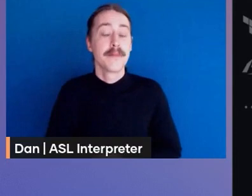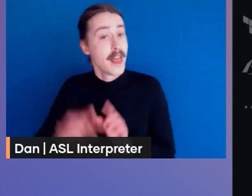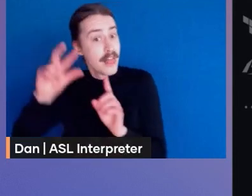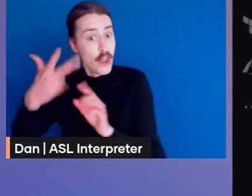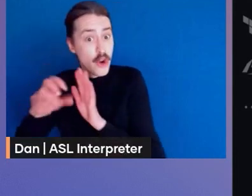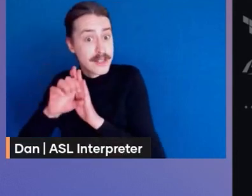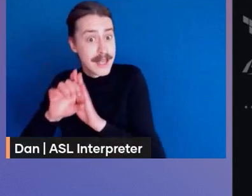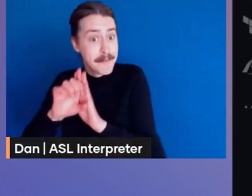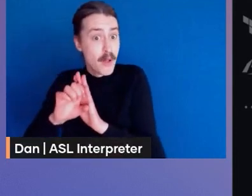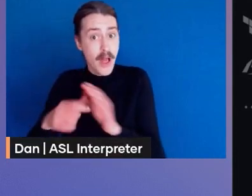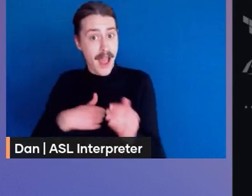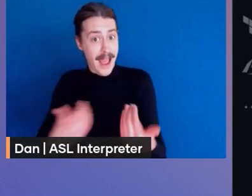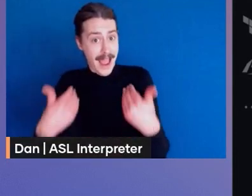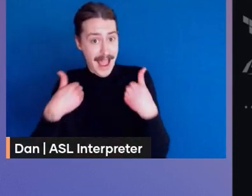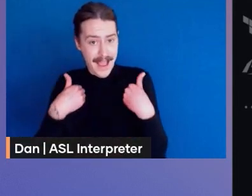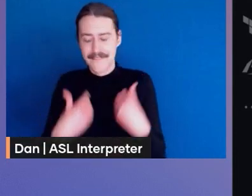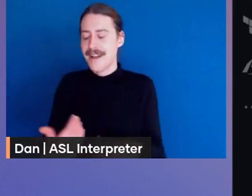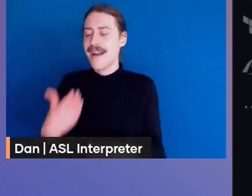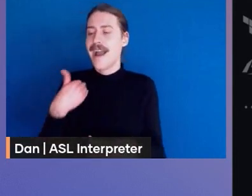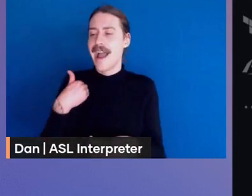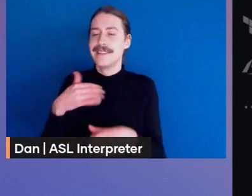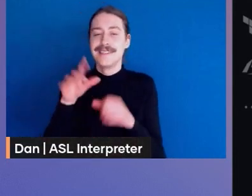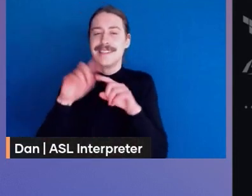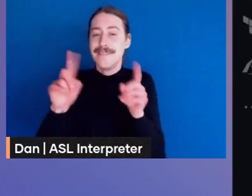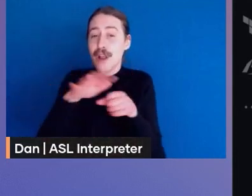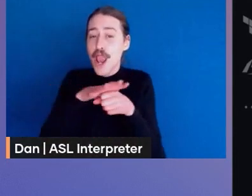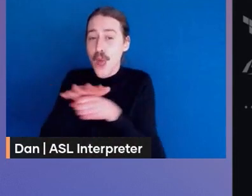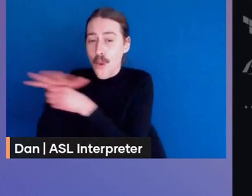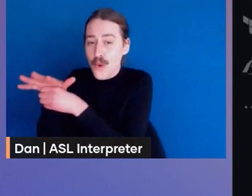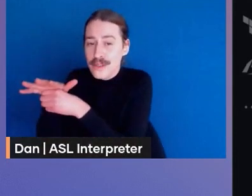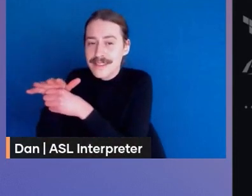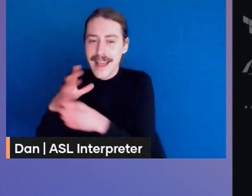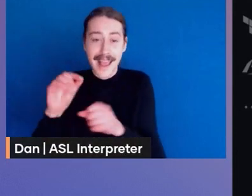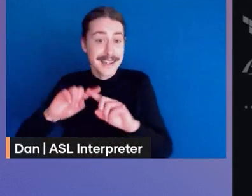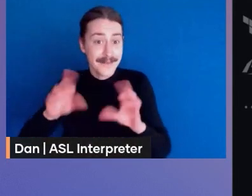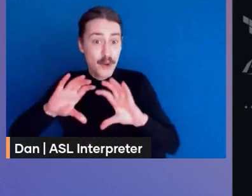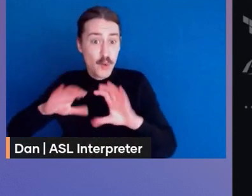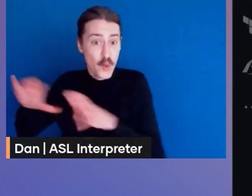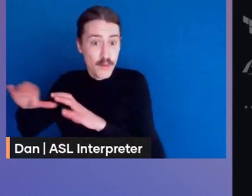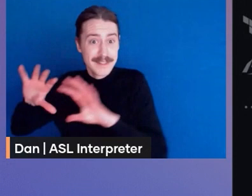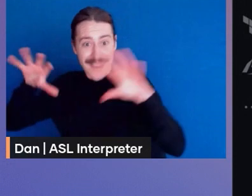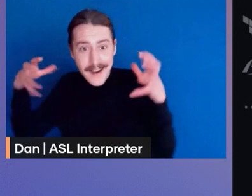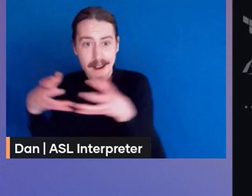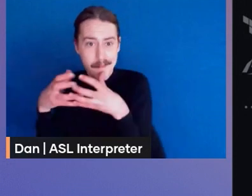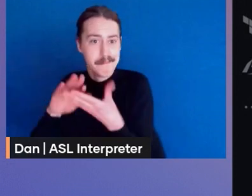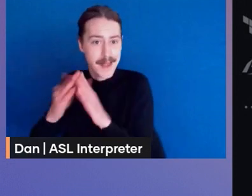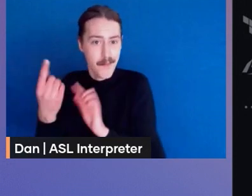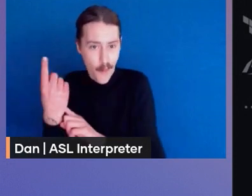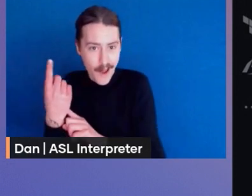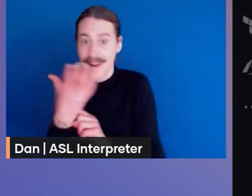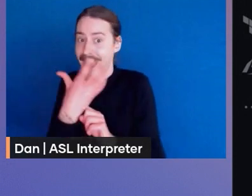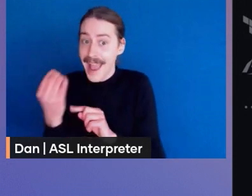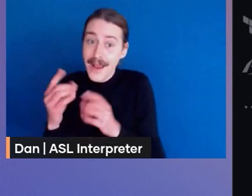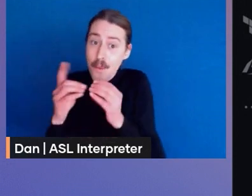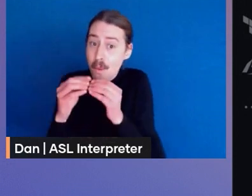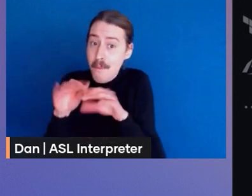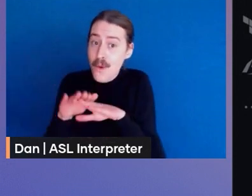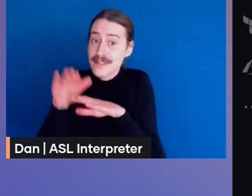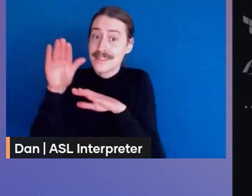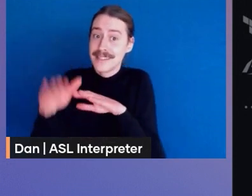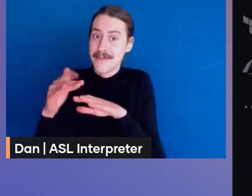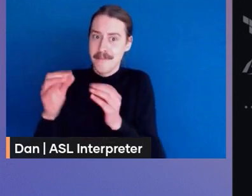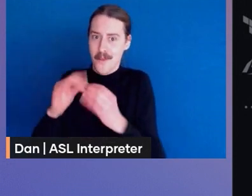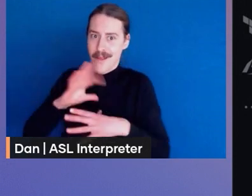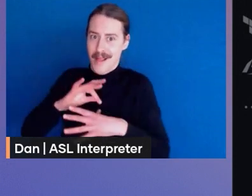locals meshing groups together to create a matrix, and then taking it one step further by using the